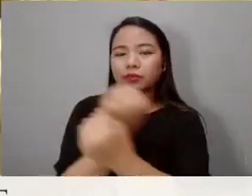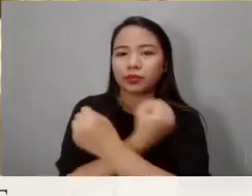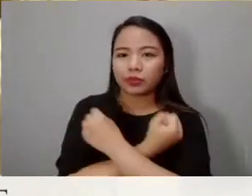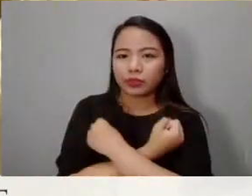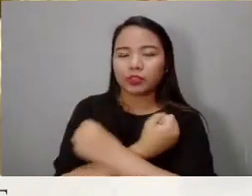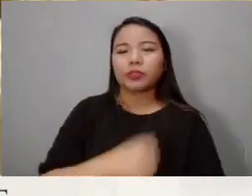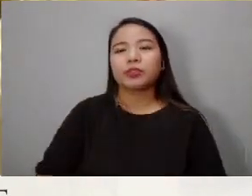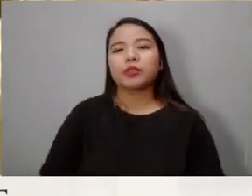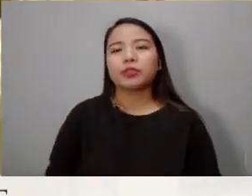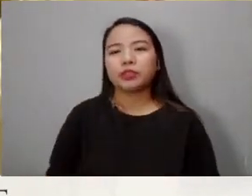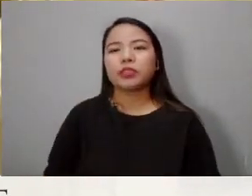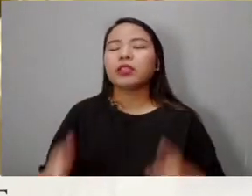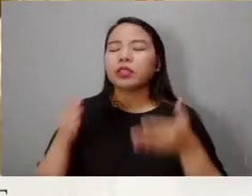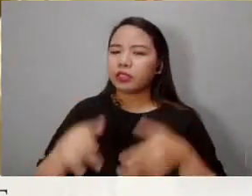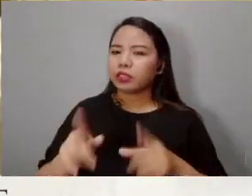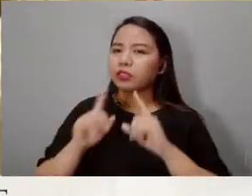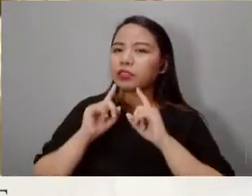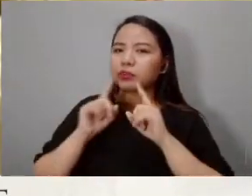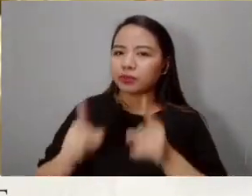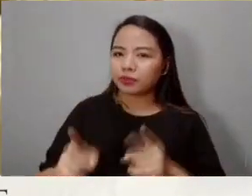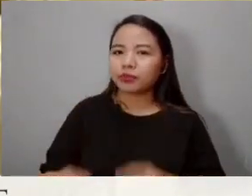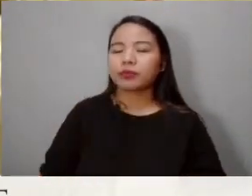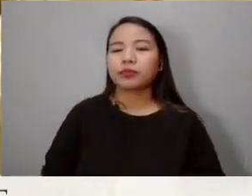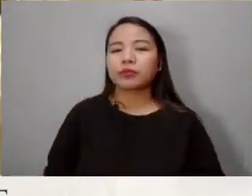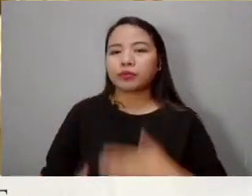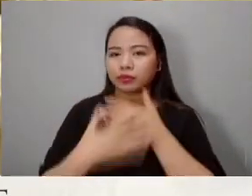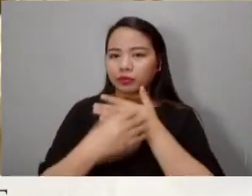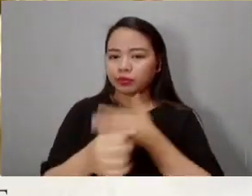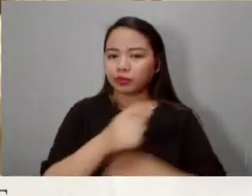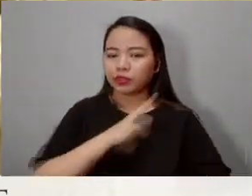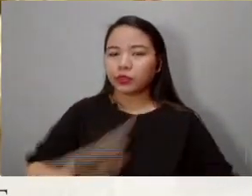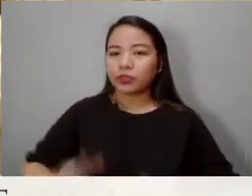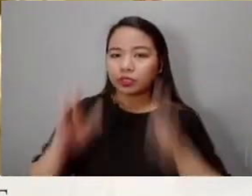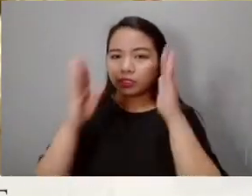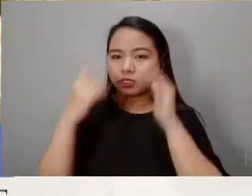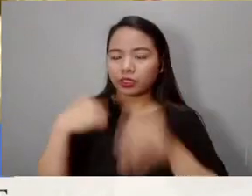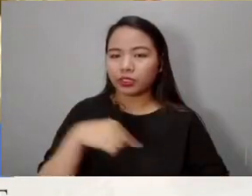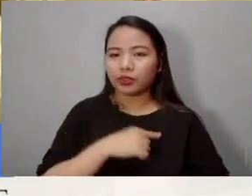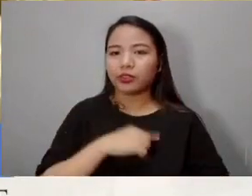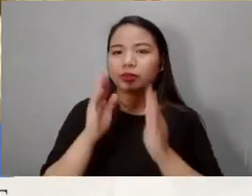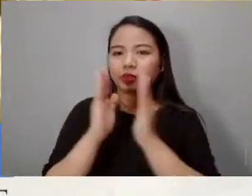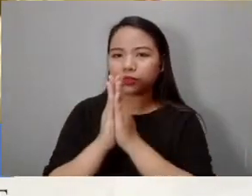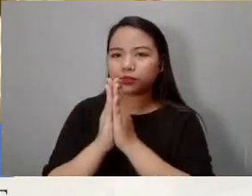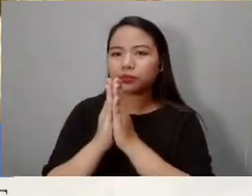our response be, Lord, hear our prayer.